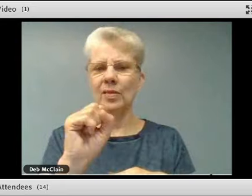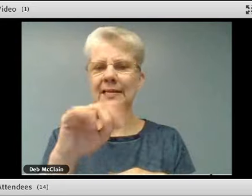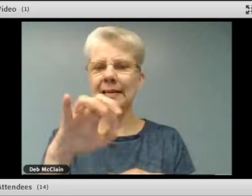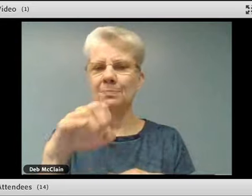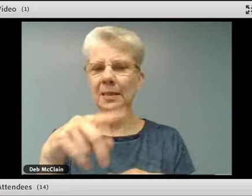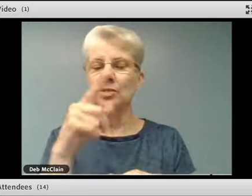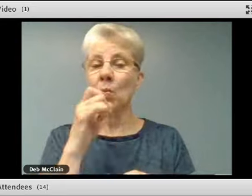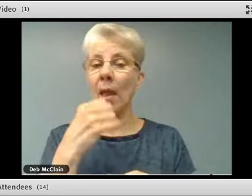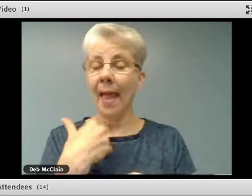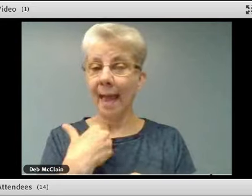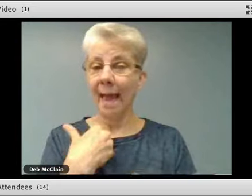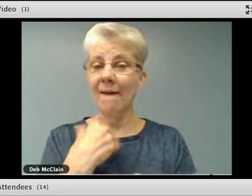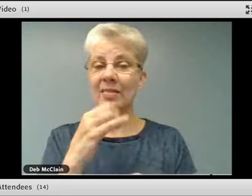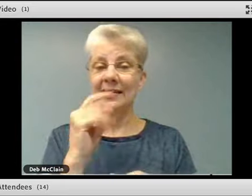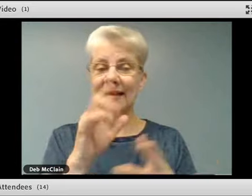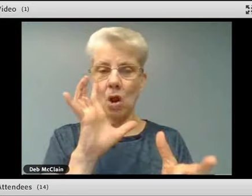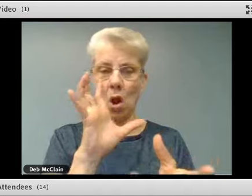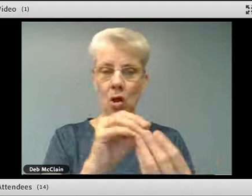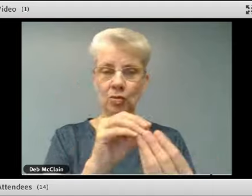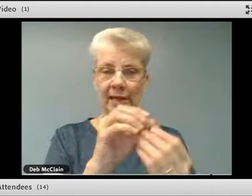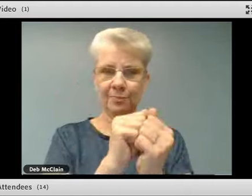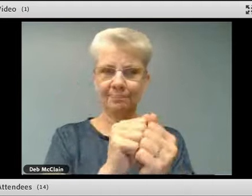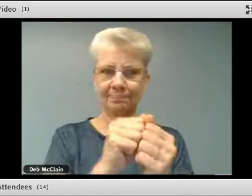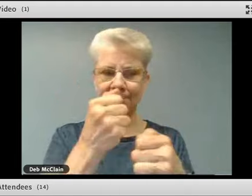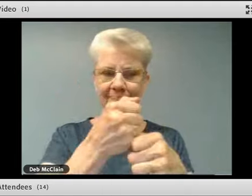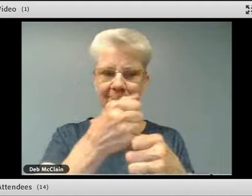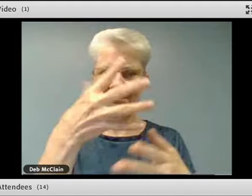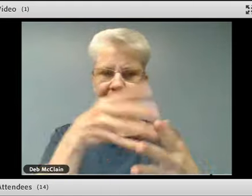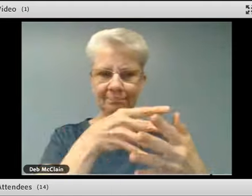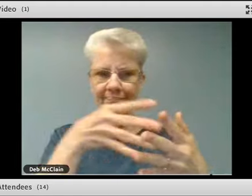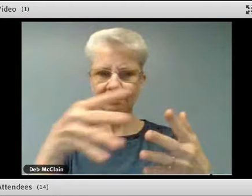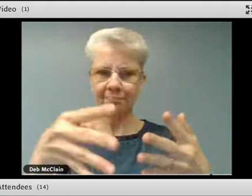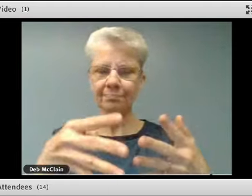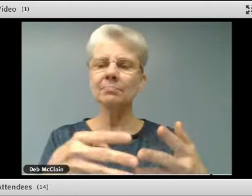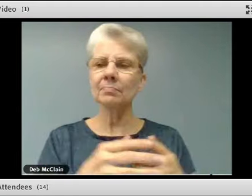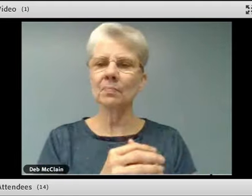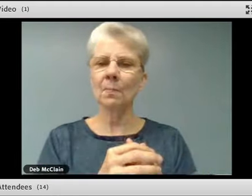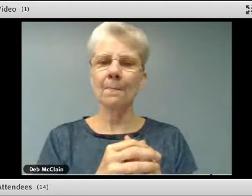all together in one document.